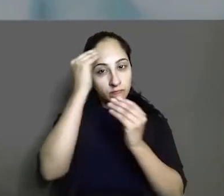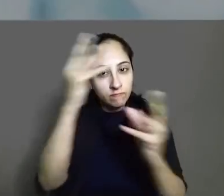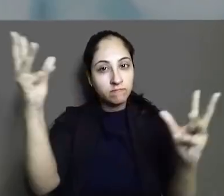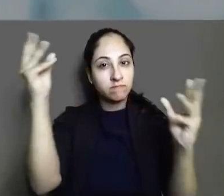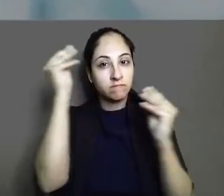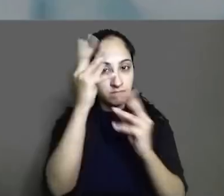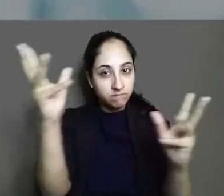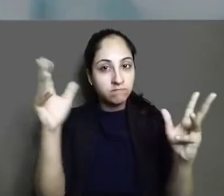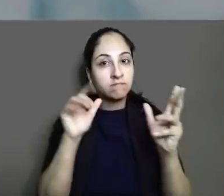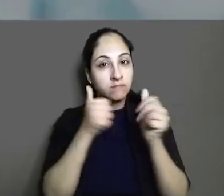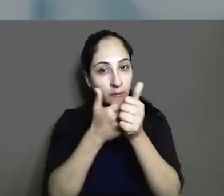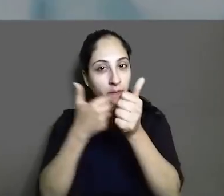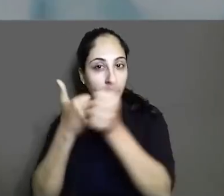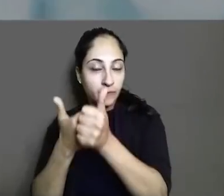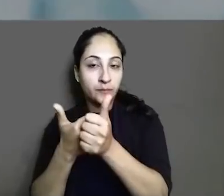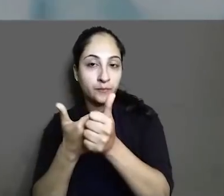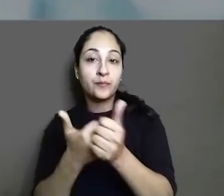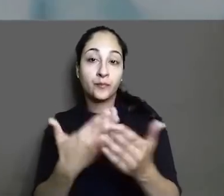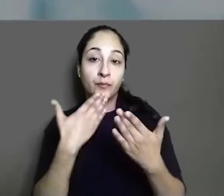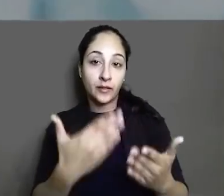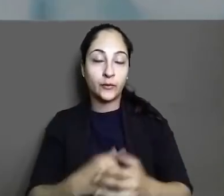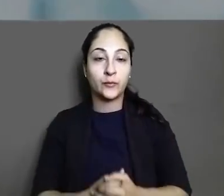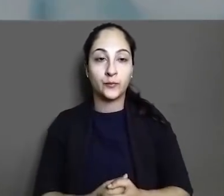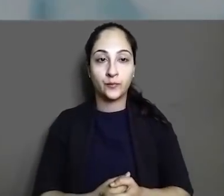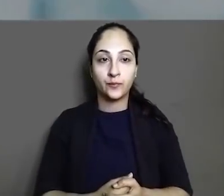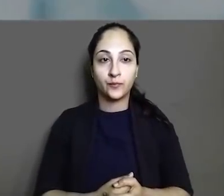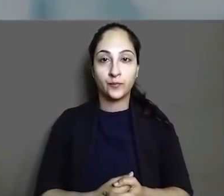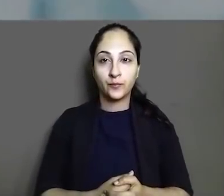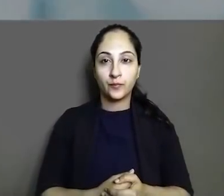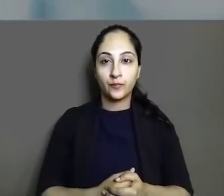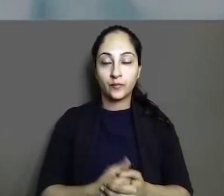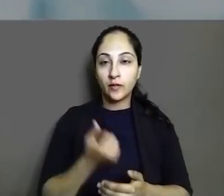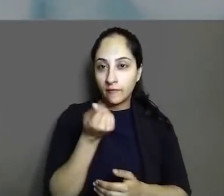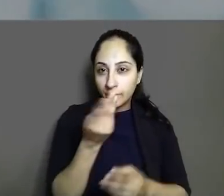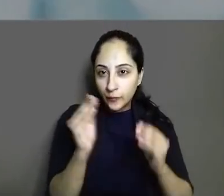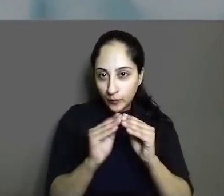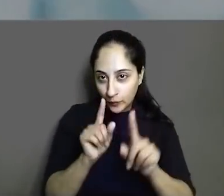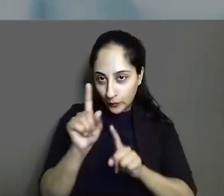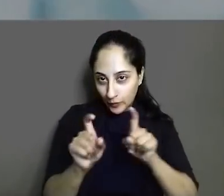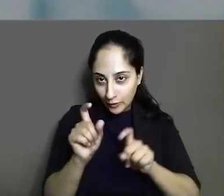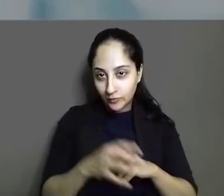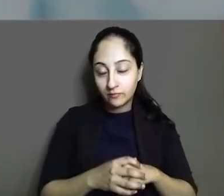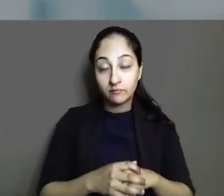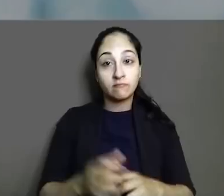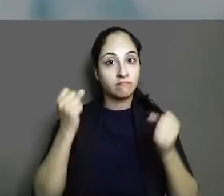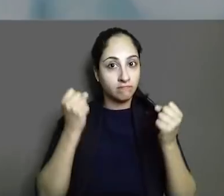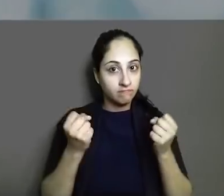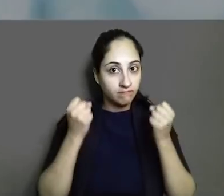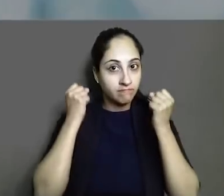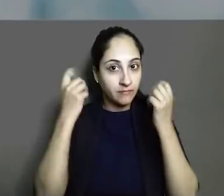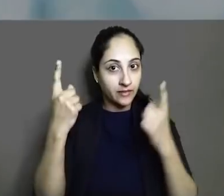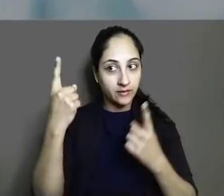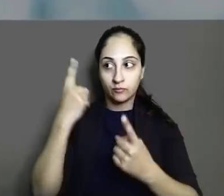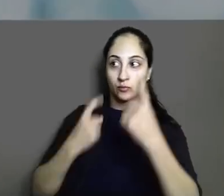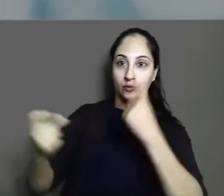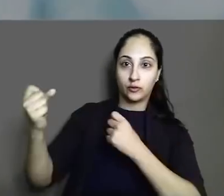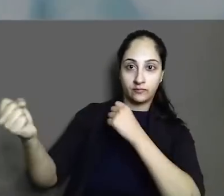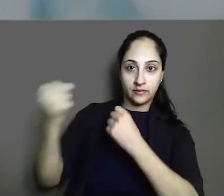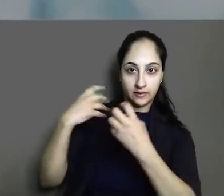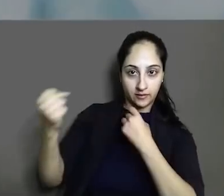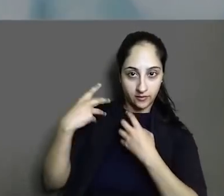location where we are and how many vaccinations have been administered. But the question is, has there been